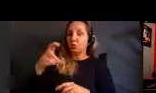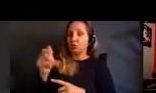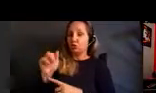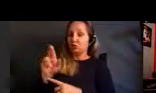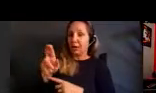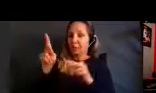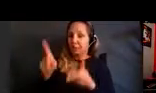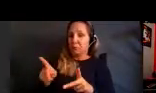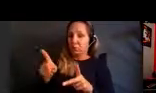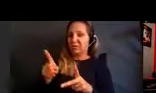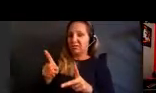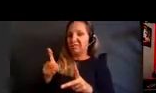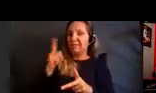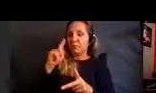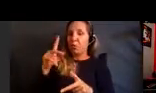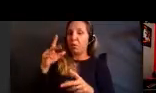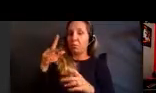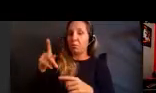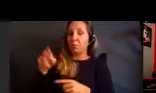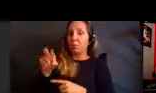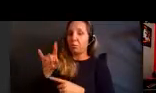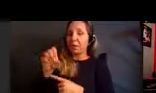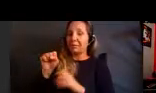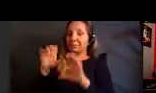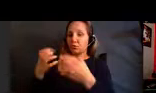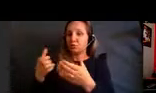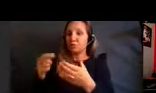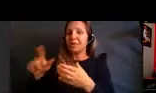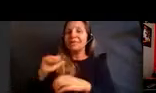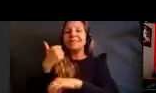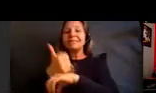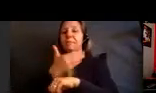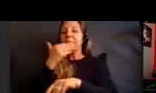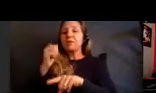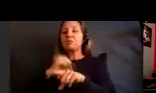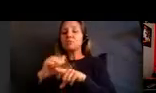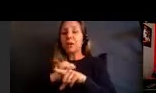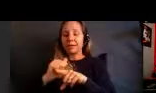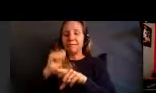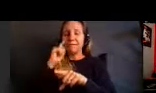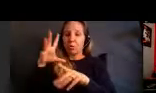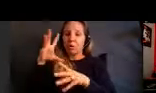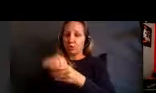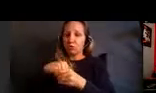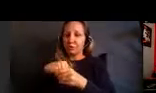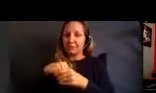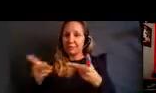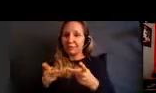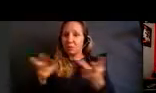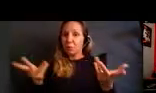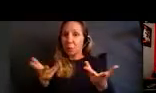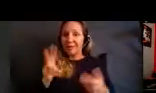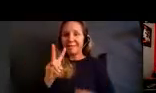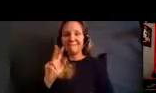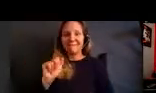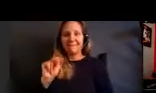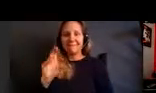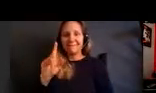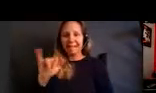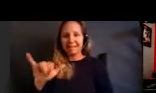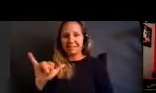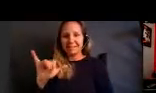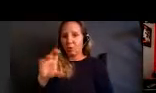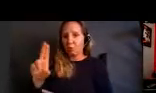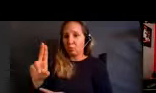was involved as a best practice leader in creating inclusive spaces, is actually Vancity Credit Union. And Vancity